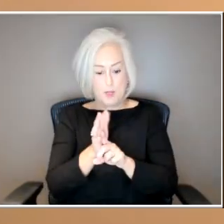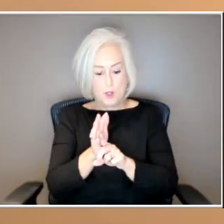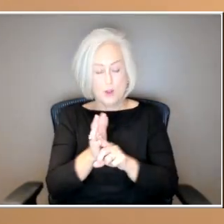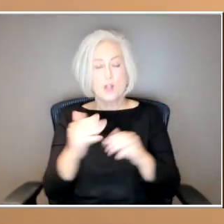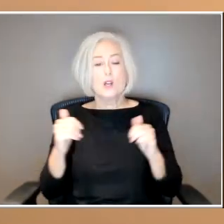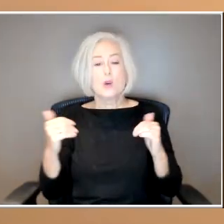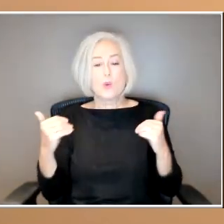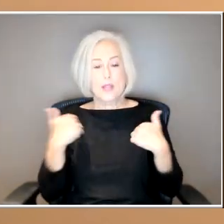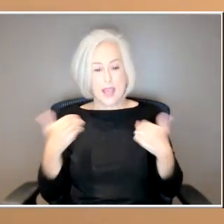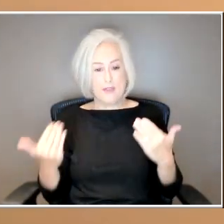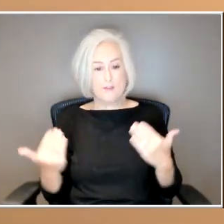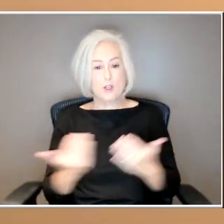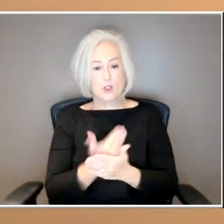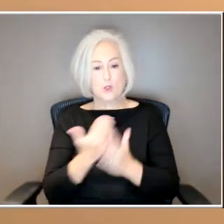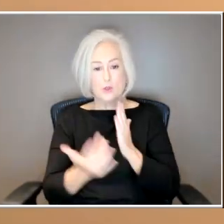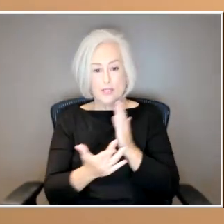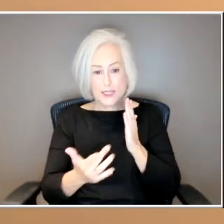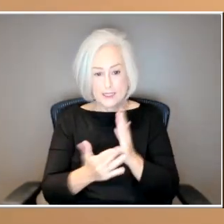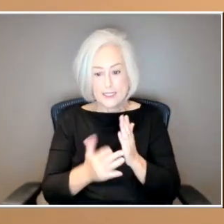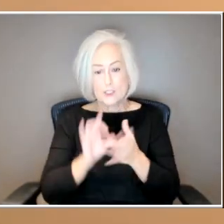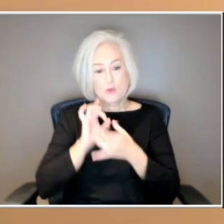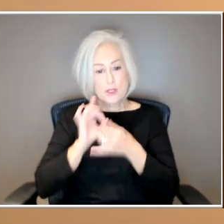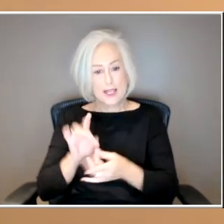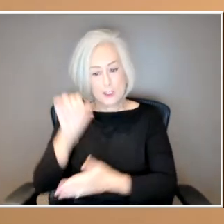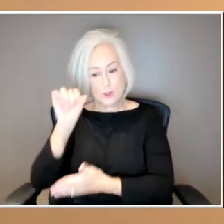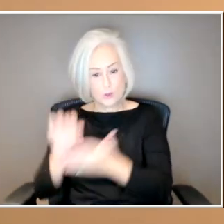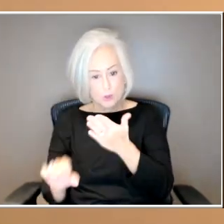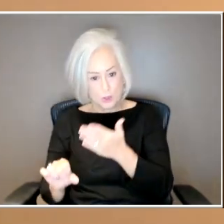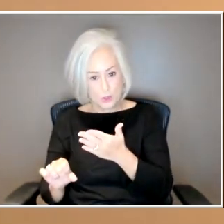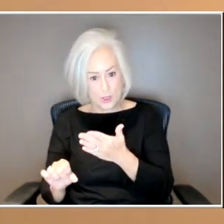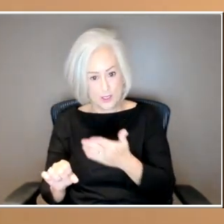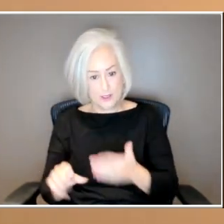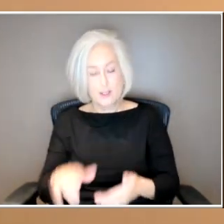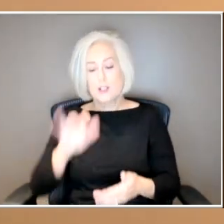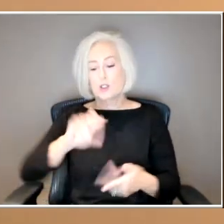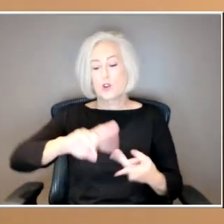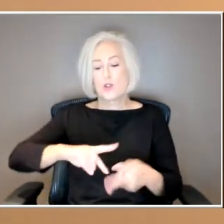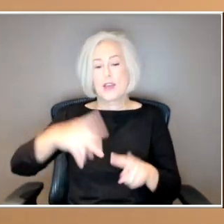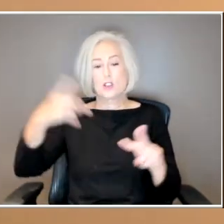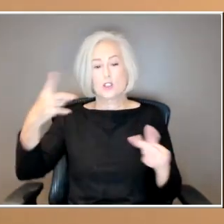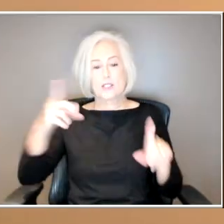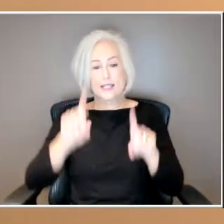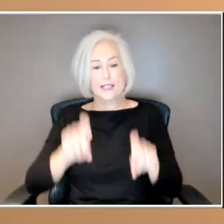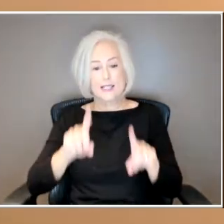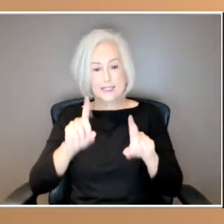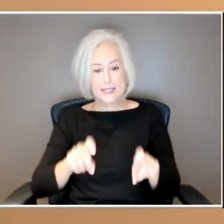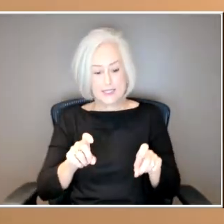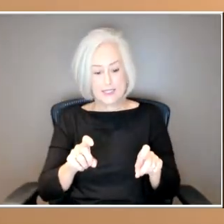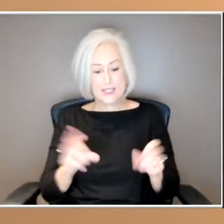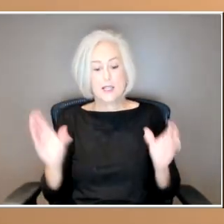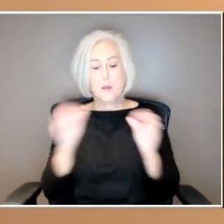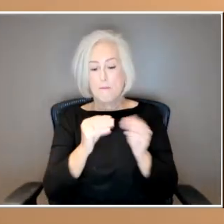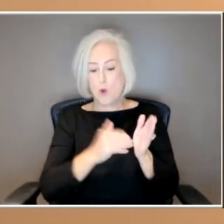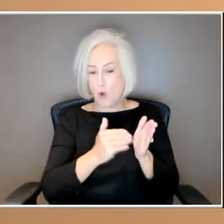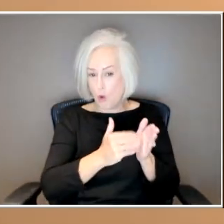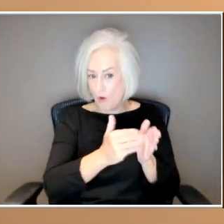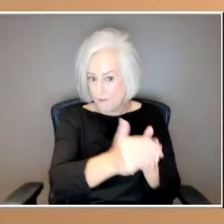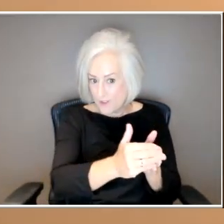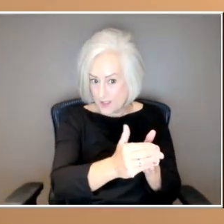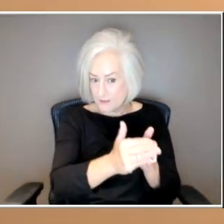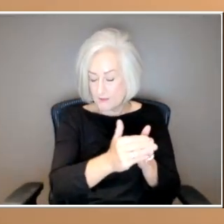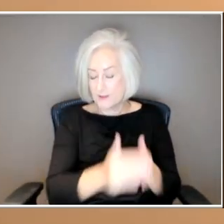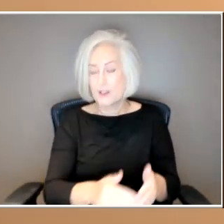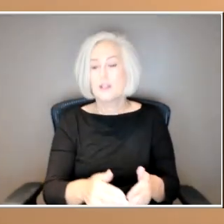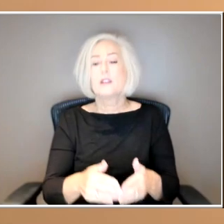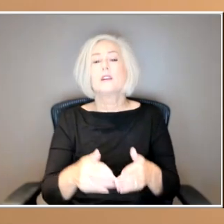terms of surgery and surgical safety. So the genetic testing increasing in frequency, appropriately so, has come